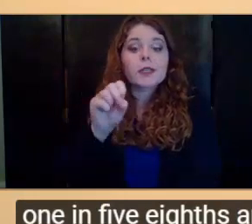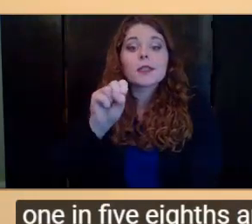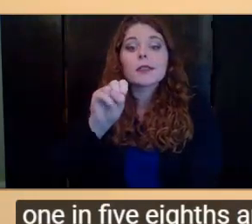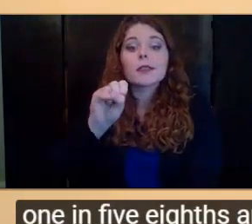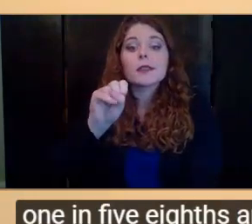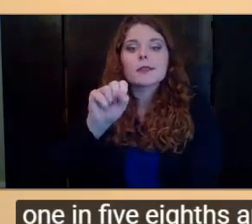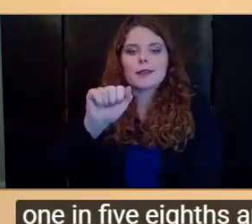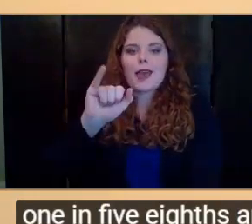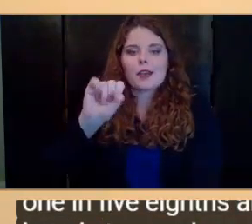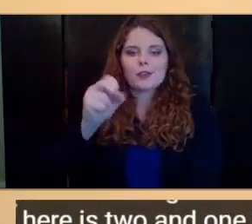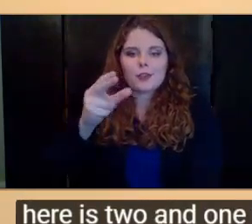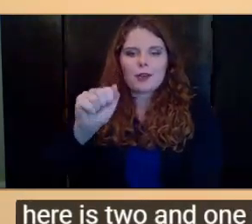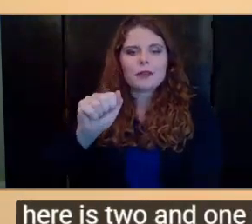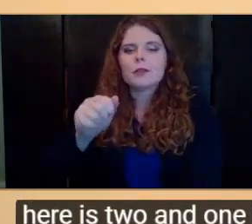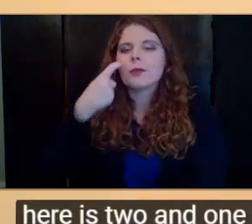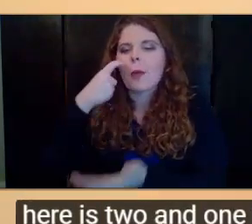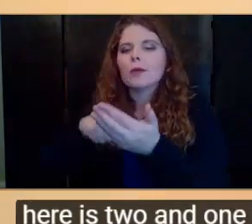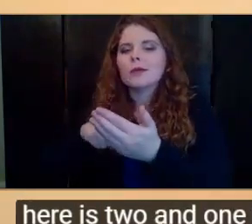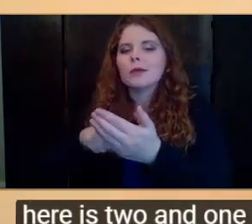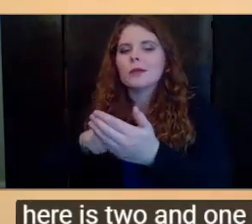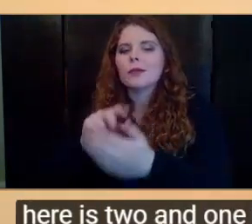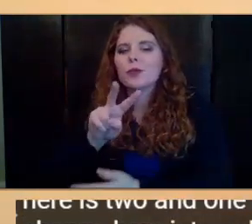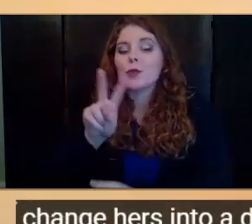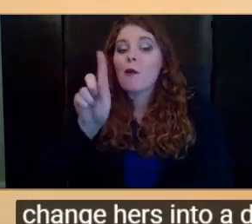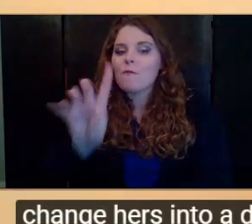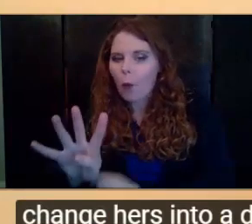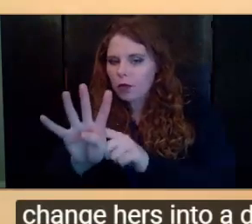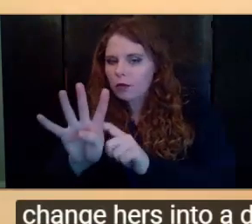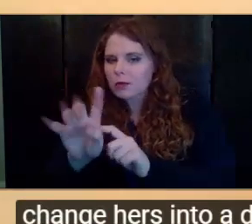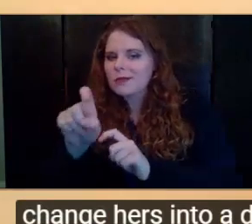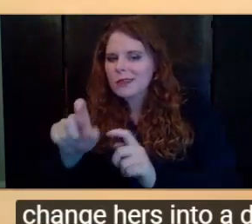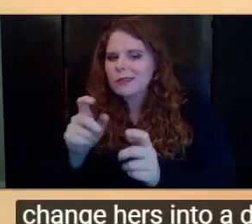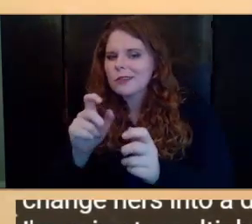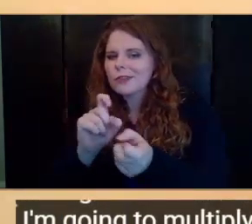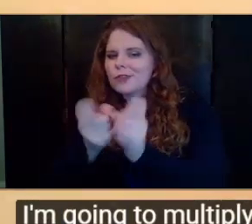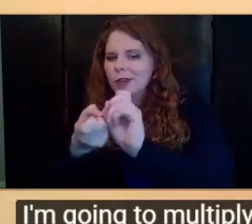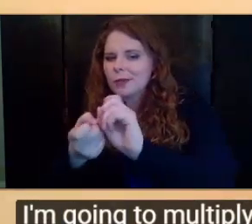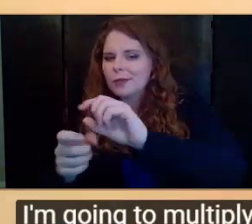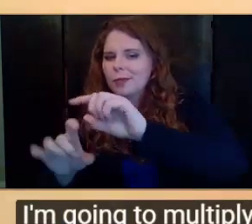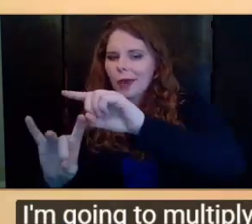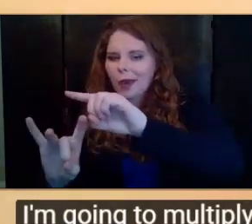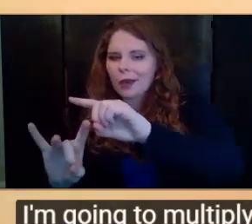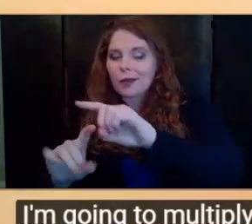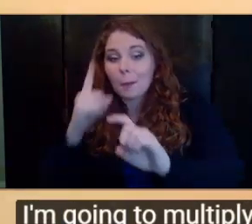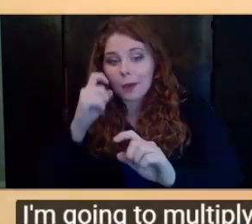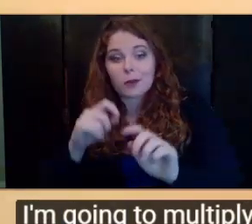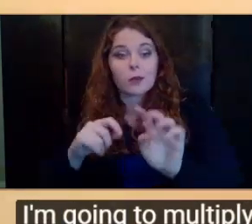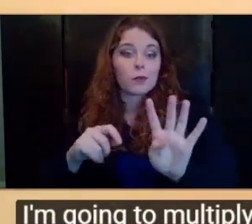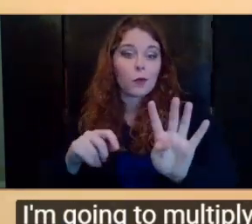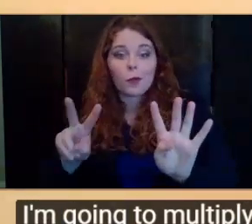2 and 1/4, so I need to change hers into a denominator of eighths. I'm going to multiply the numerator and denominator by